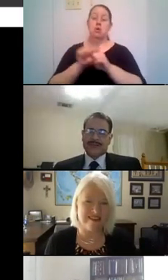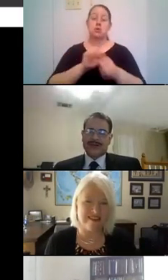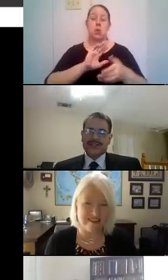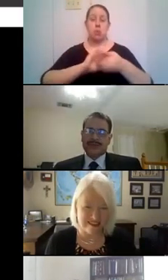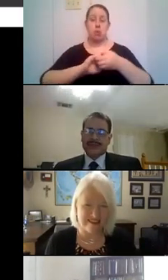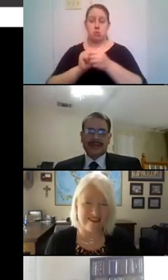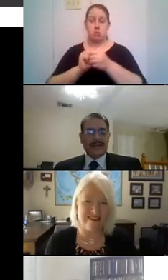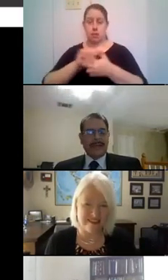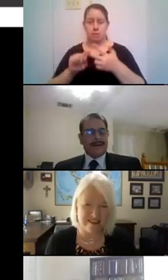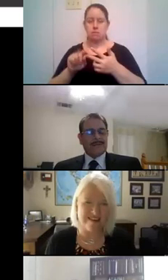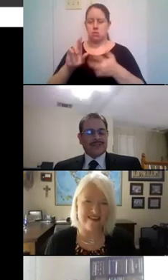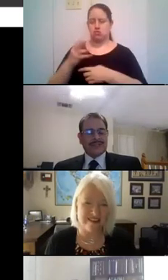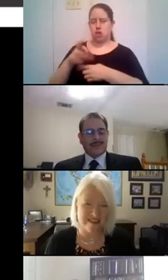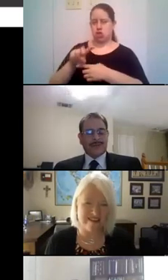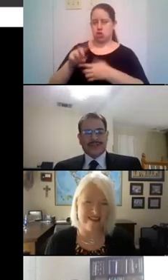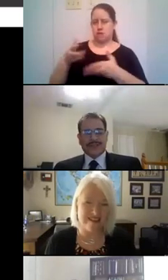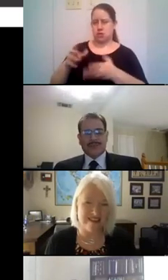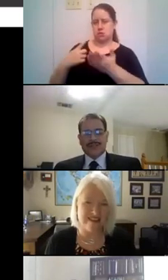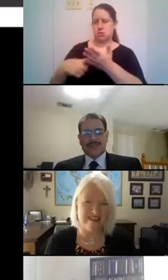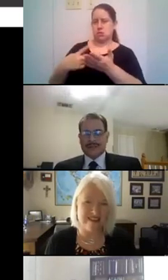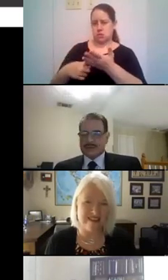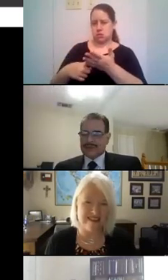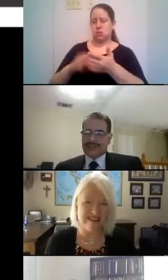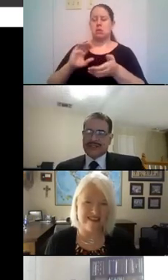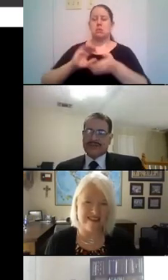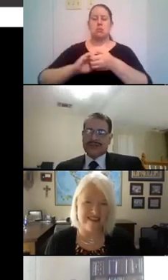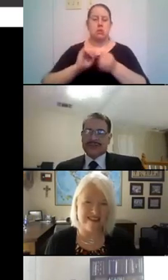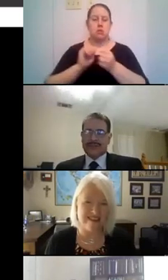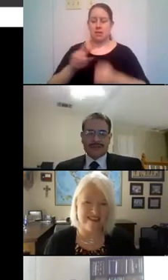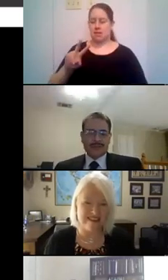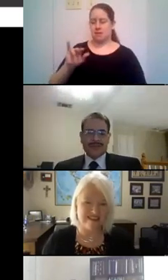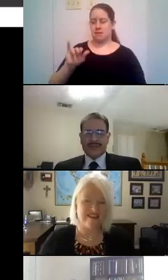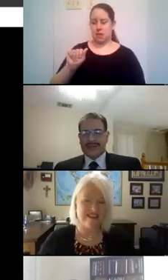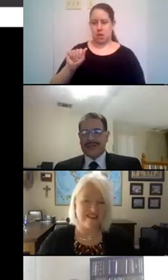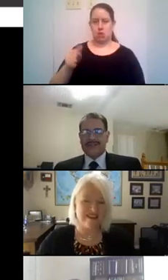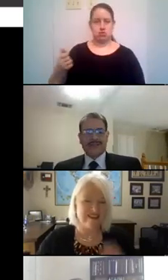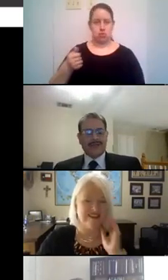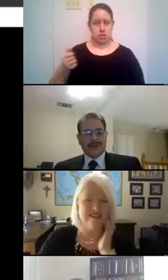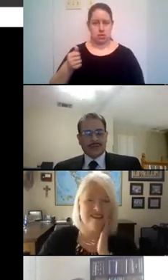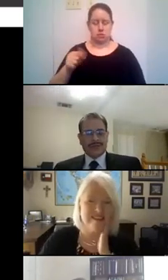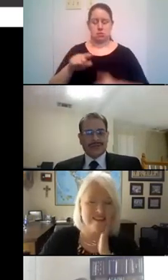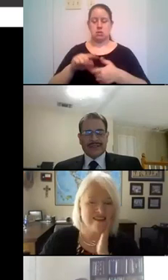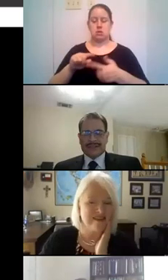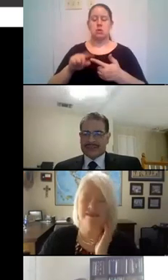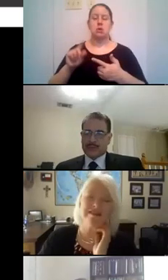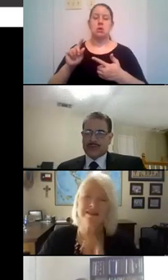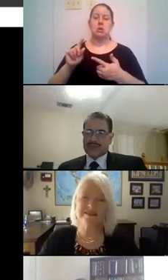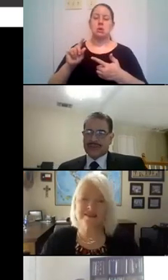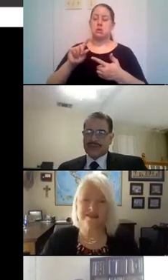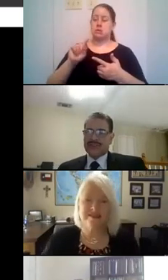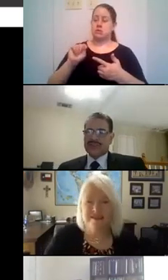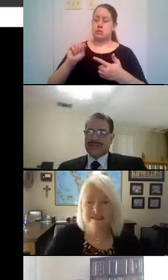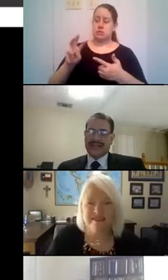Martinez was talking about, the partnership with Via Transit, with VRS, with Texas